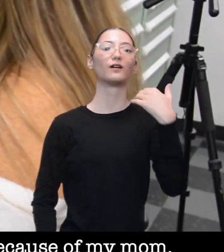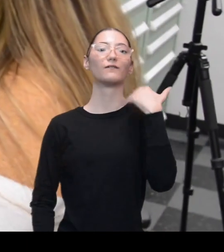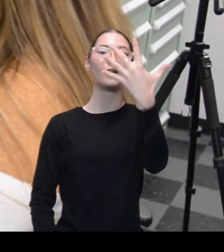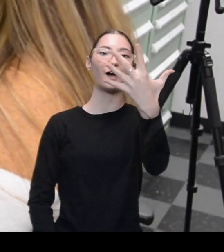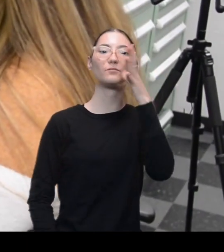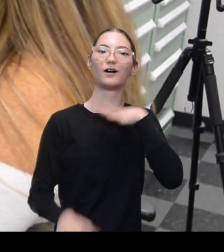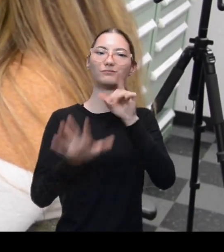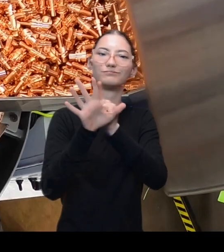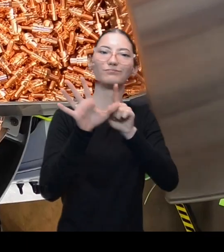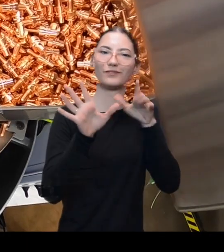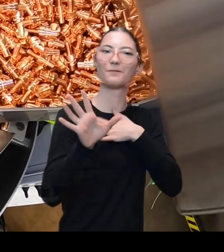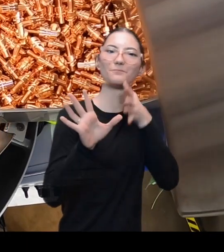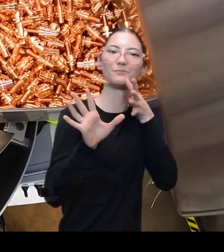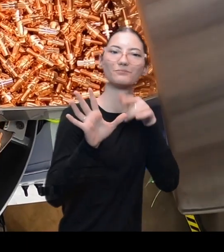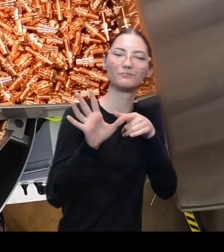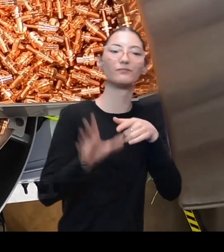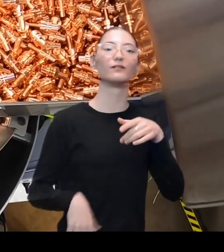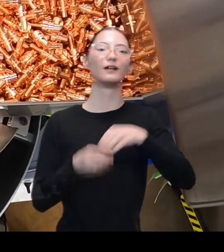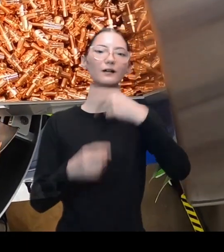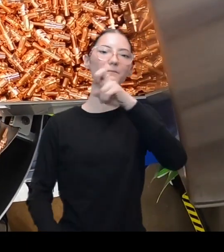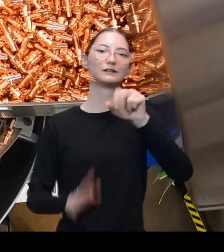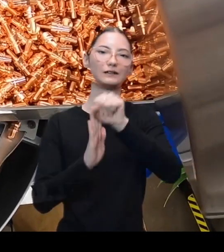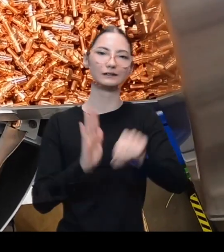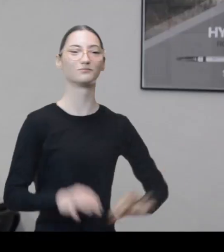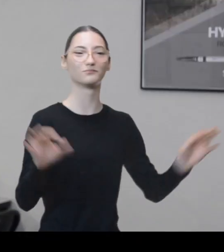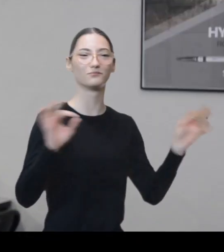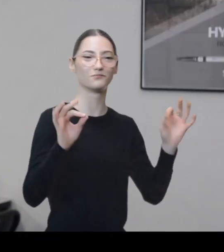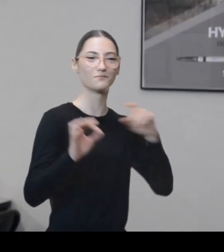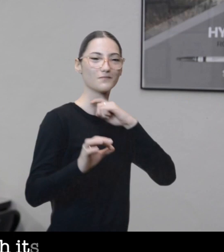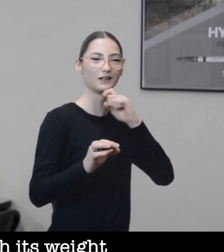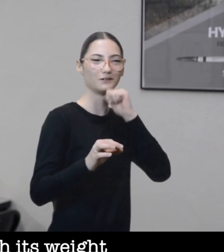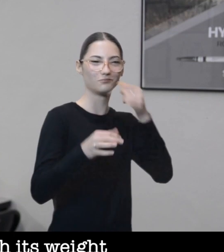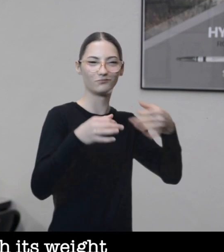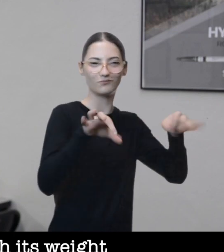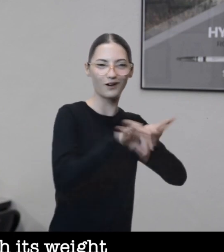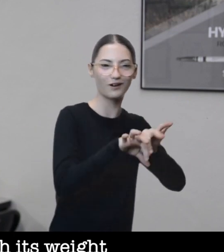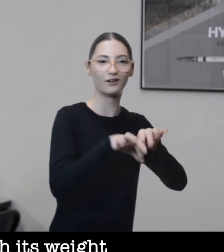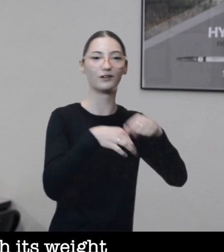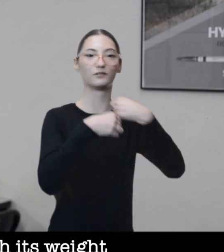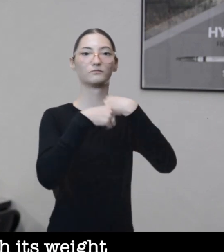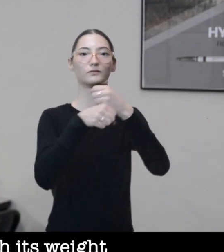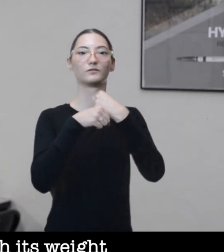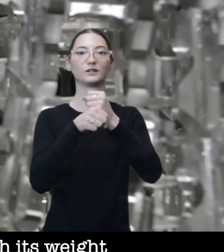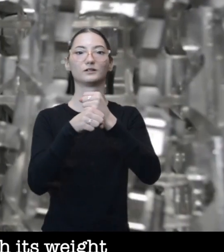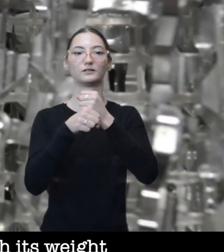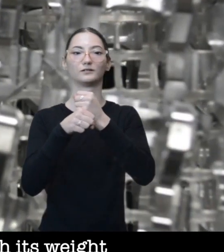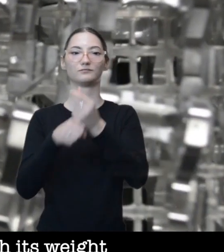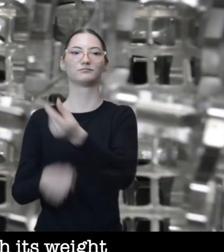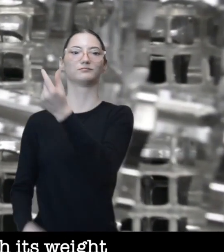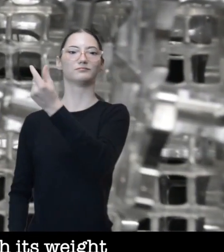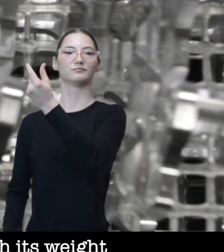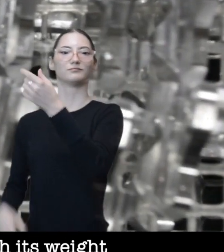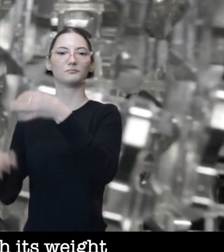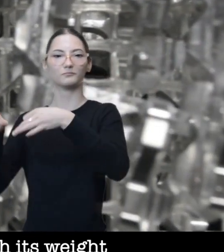mom. She was a chemical engineer. In her day, she was one of 5 at Penn State. I take a piece of material that's only worth its weight, and I